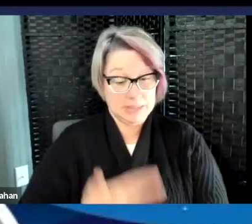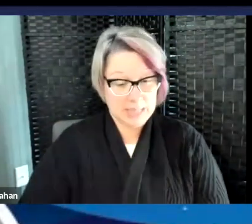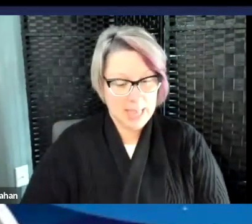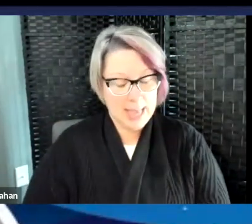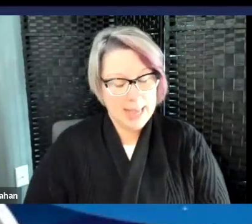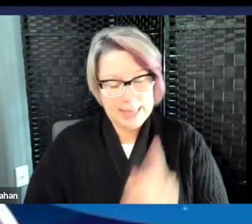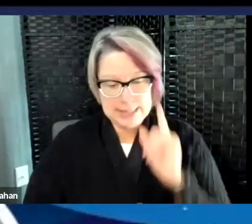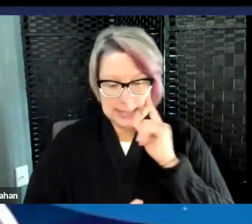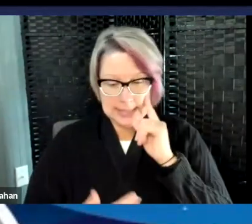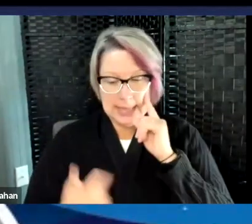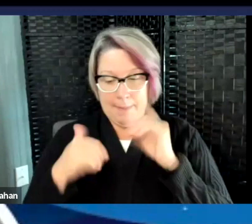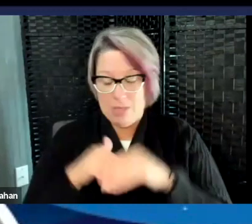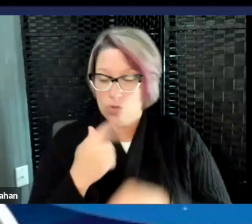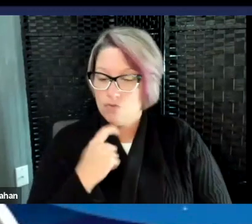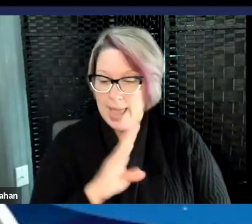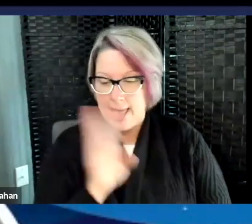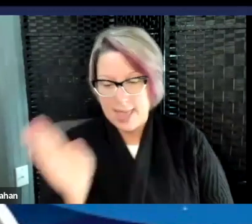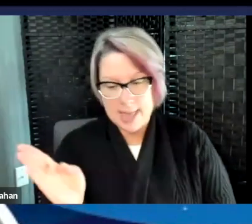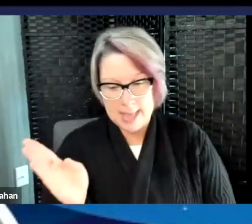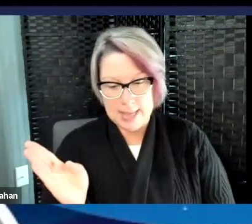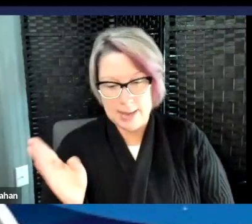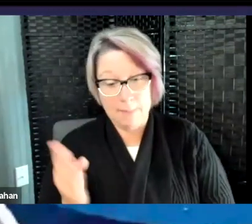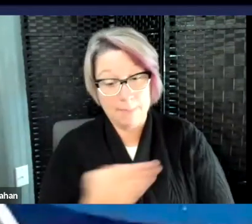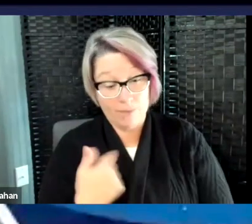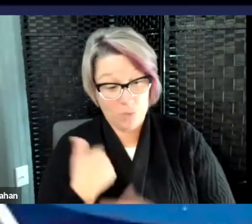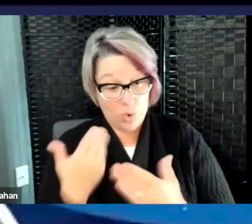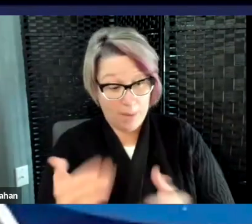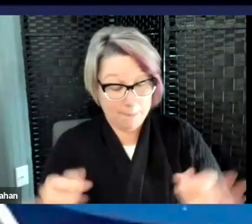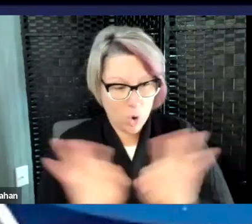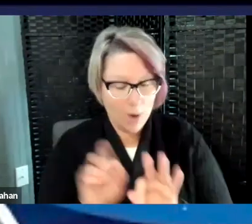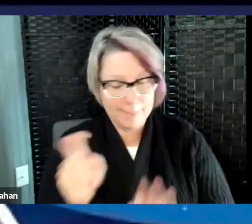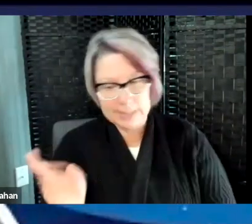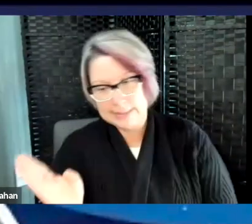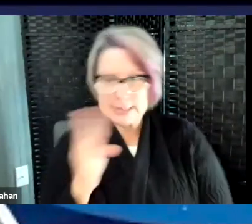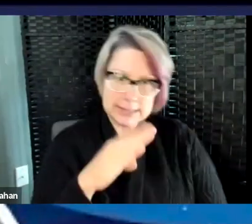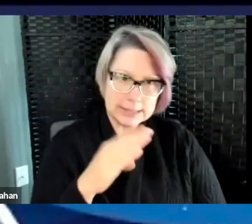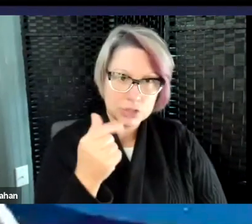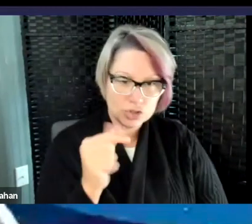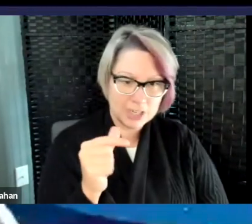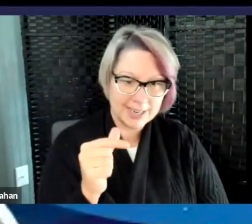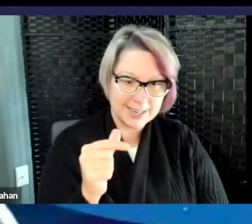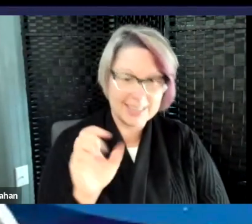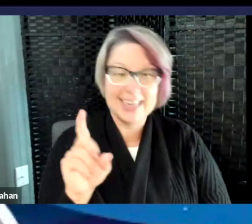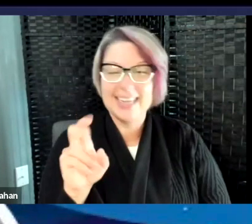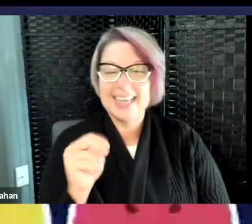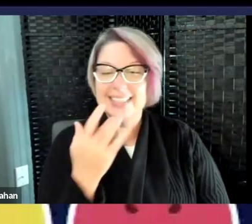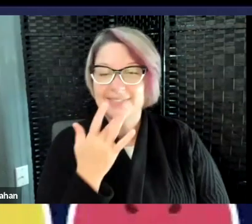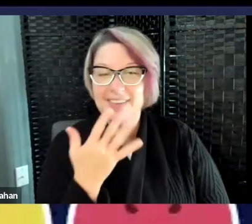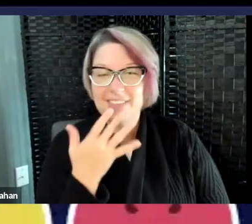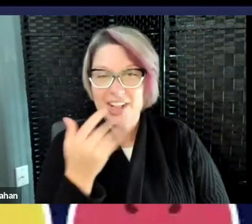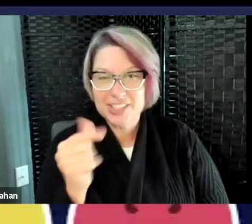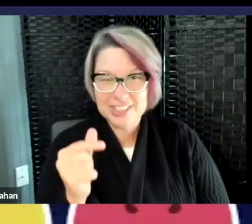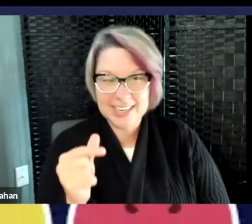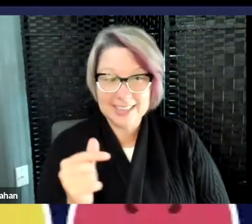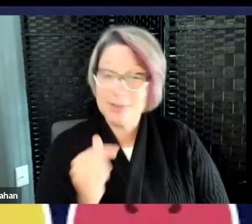red. And before I do anything important, I get back in the green. And Eden's favorite color is green. Isn't that awesome? That's perfect. It's my